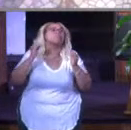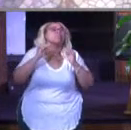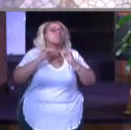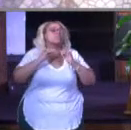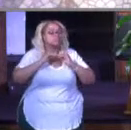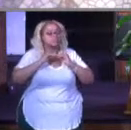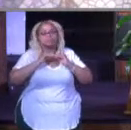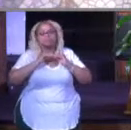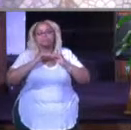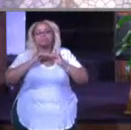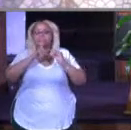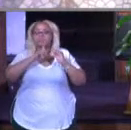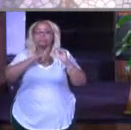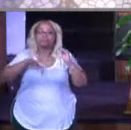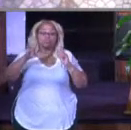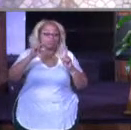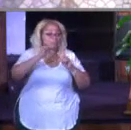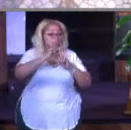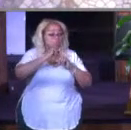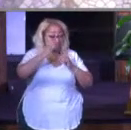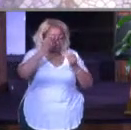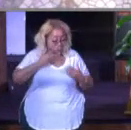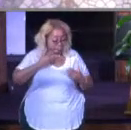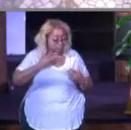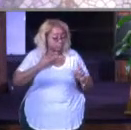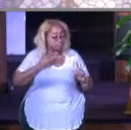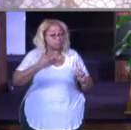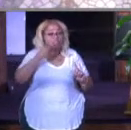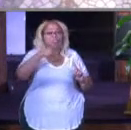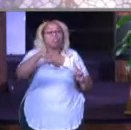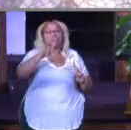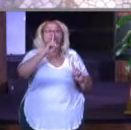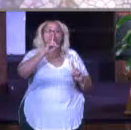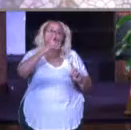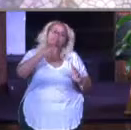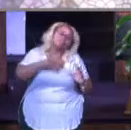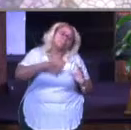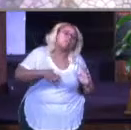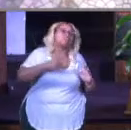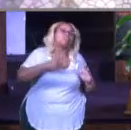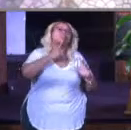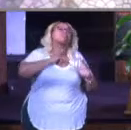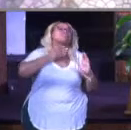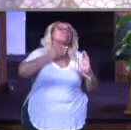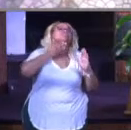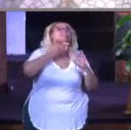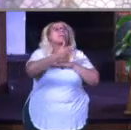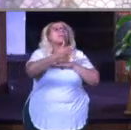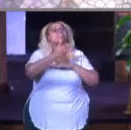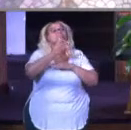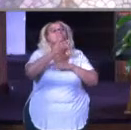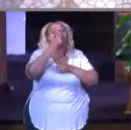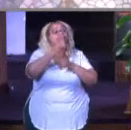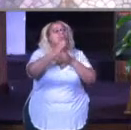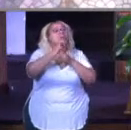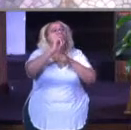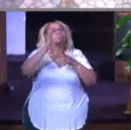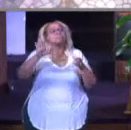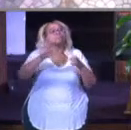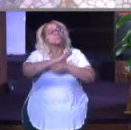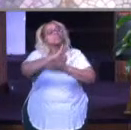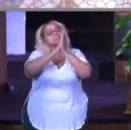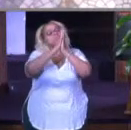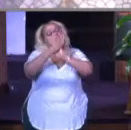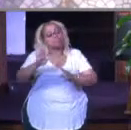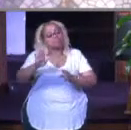you. Lord, your word says, those who hunger and thirst after righteousness shall be